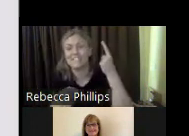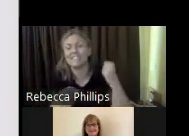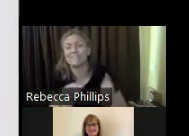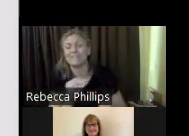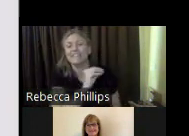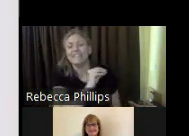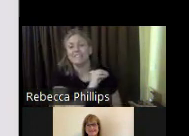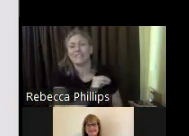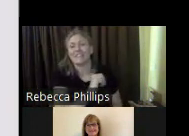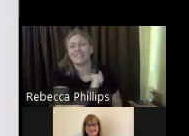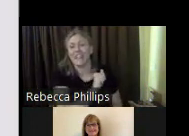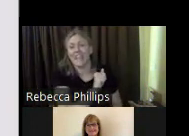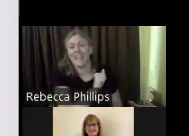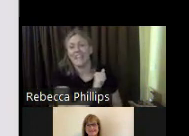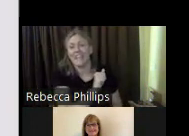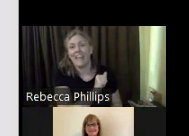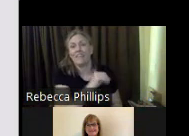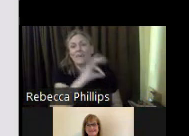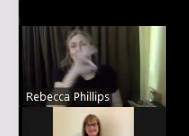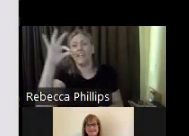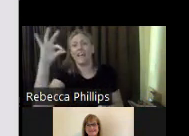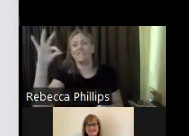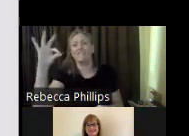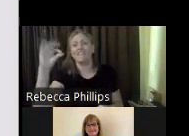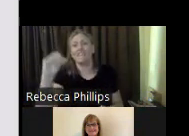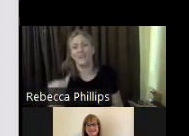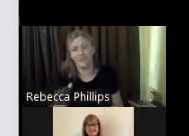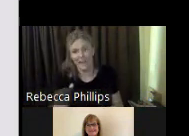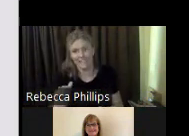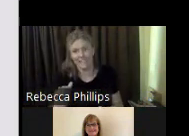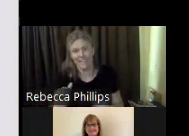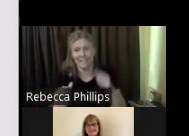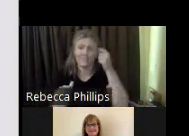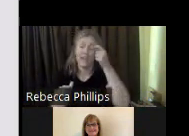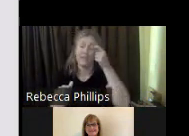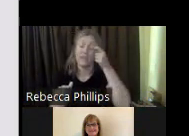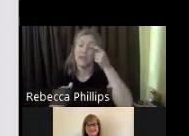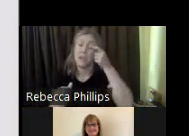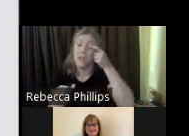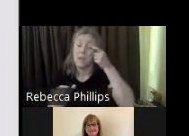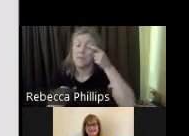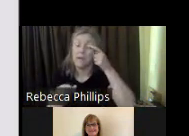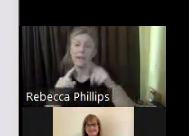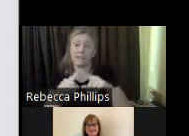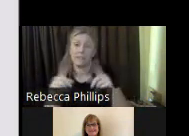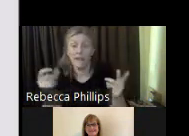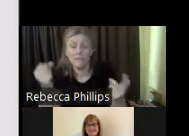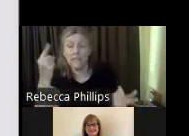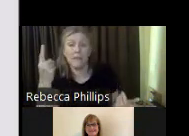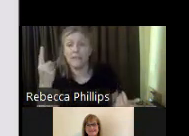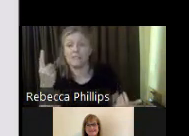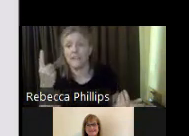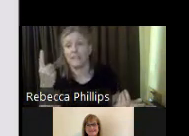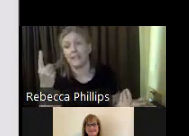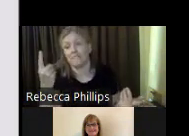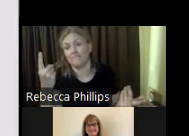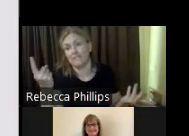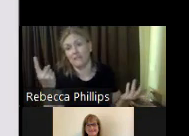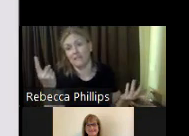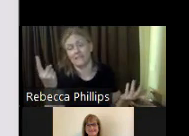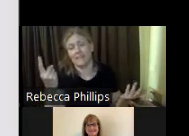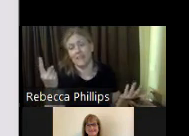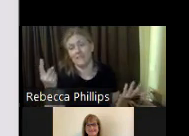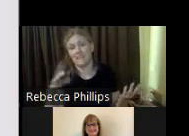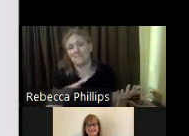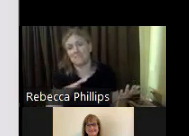make sense to me. So start as an A and then go into an F and then go back to an A, Africa. But I mean, they might understand that. They